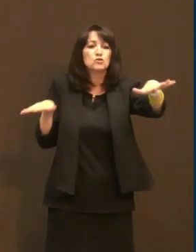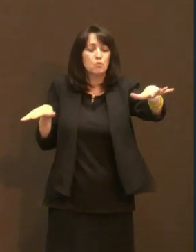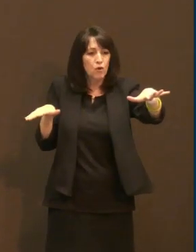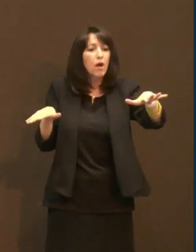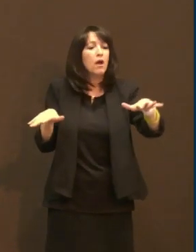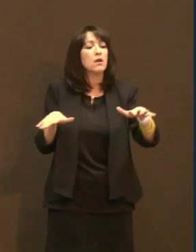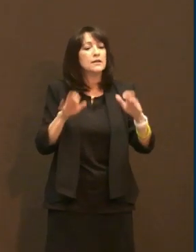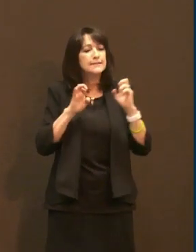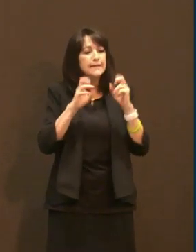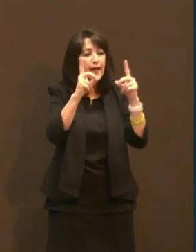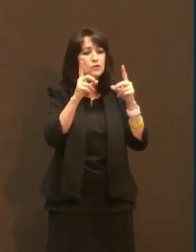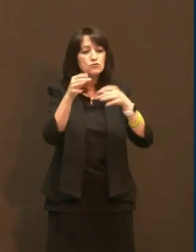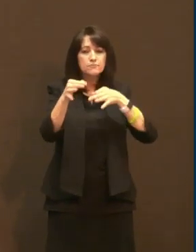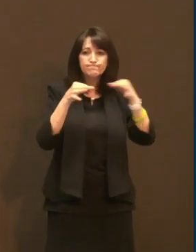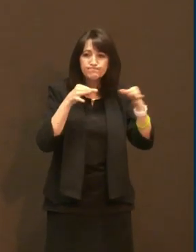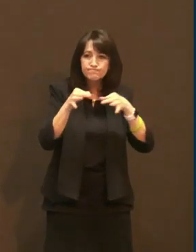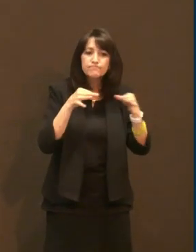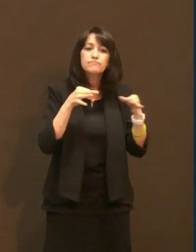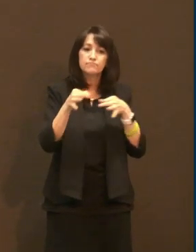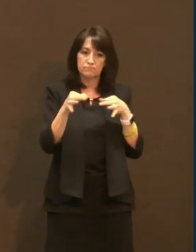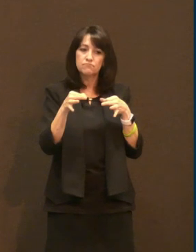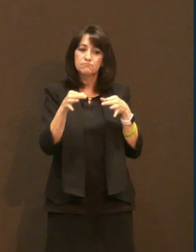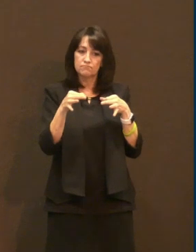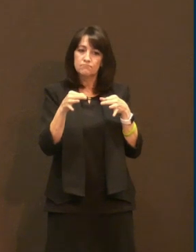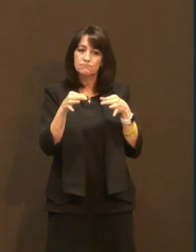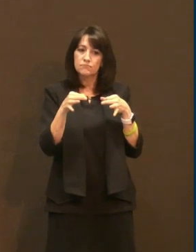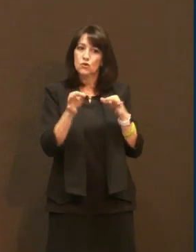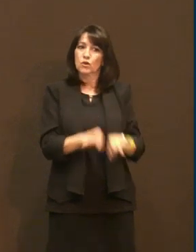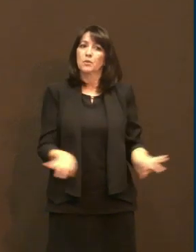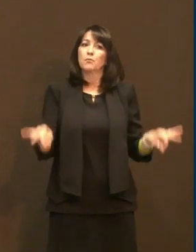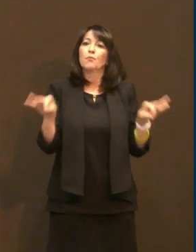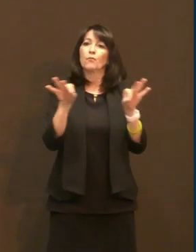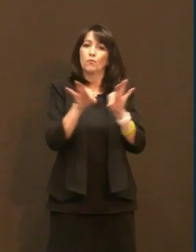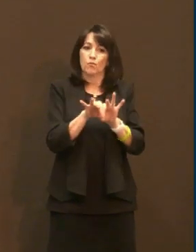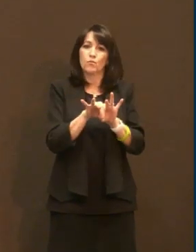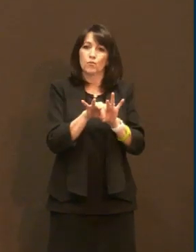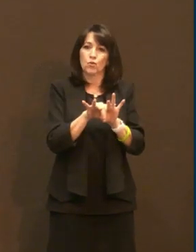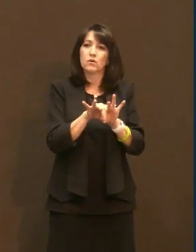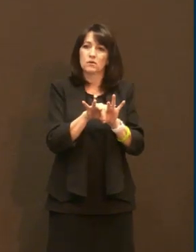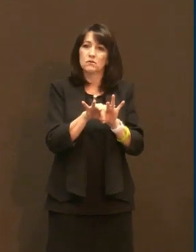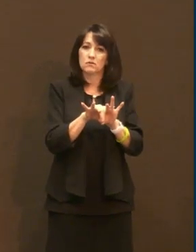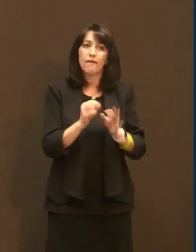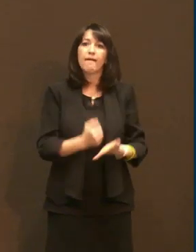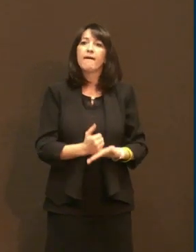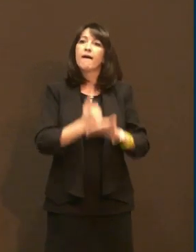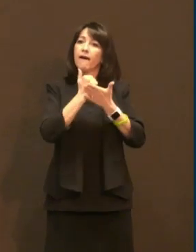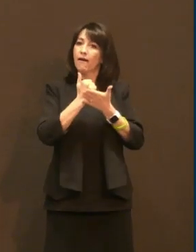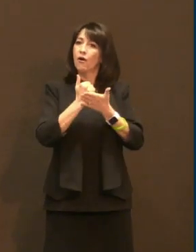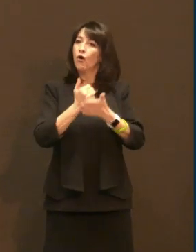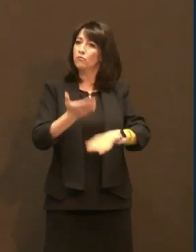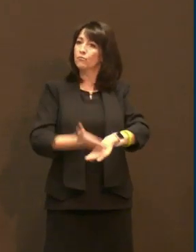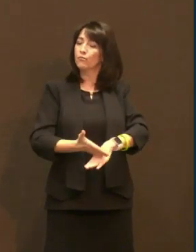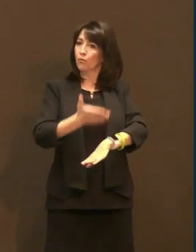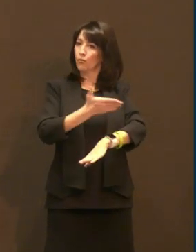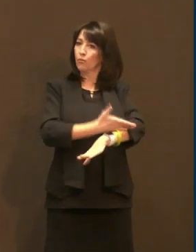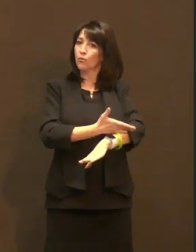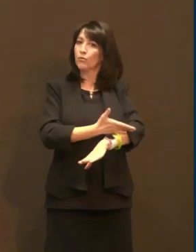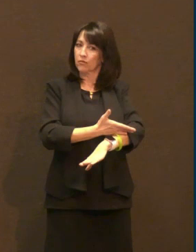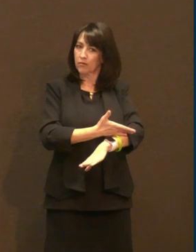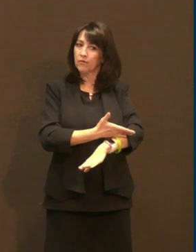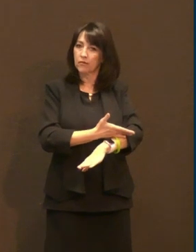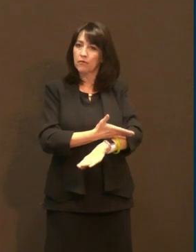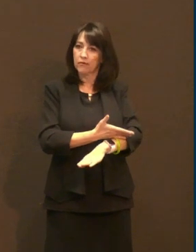that they've been receiving, we all know is really, really important to help push down the infection